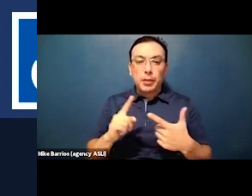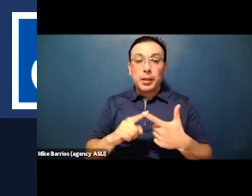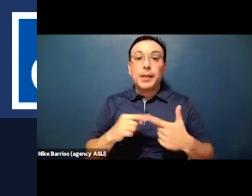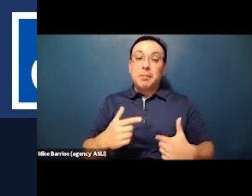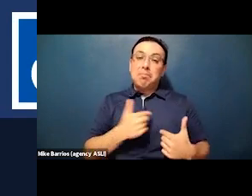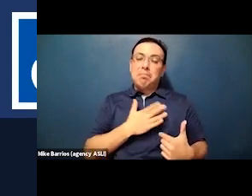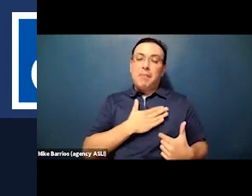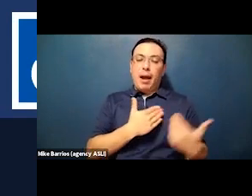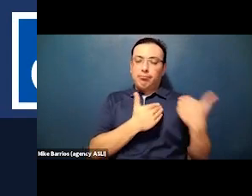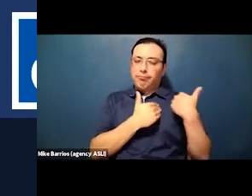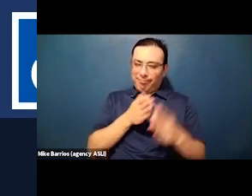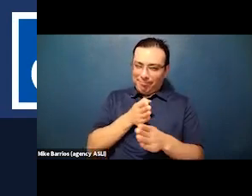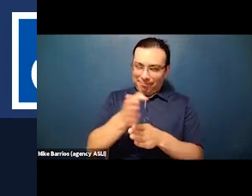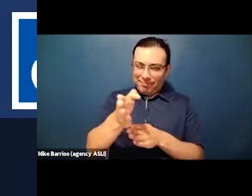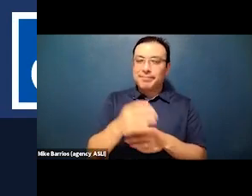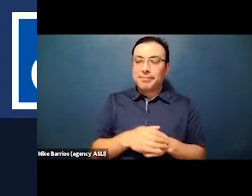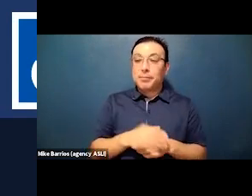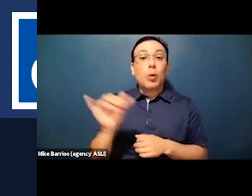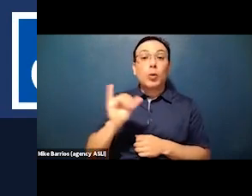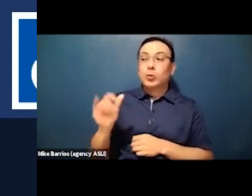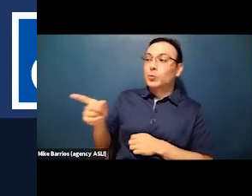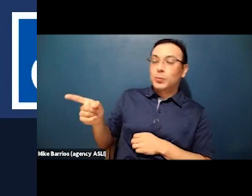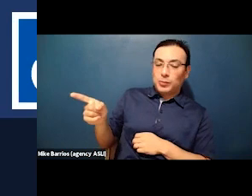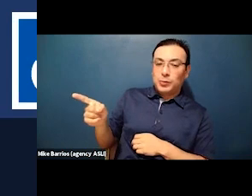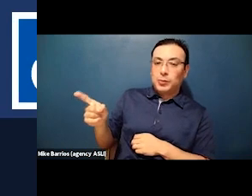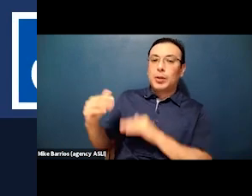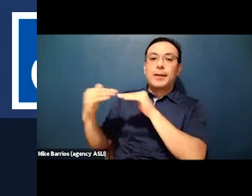at the office, that Crystal focuses on here at the office.